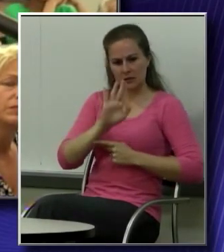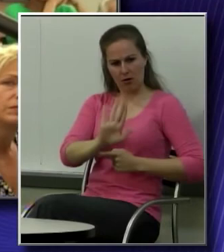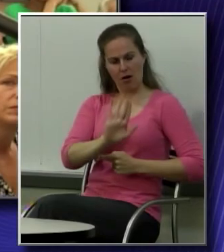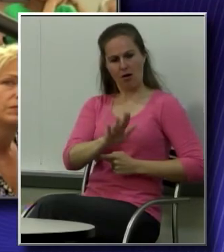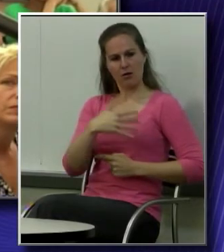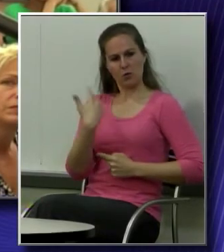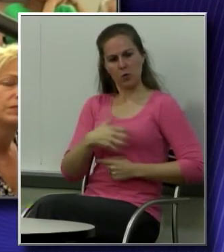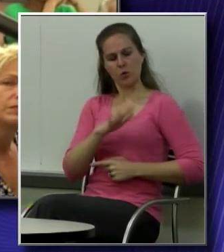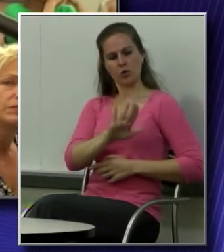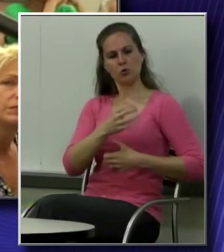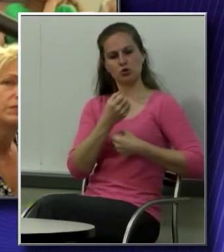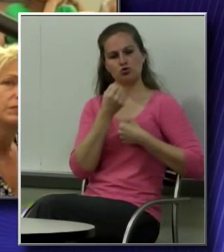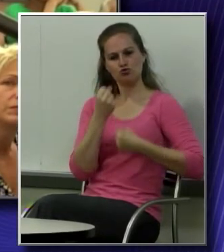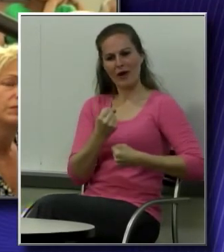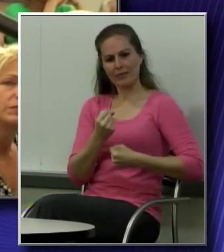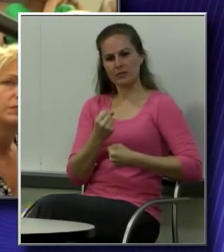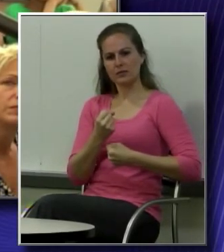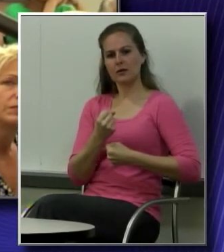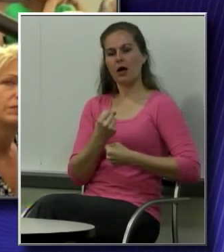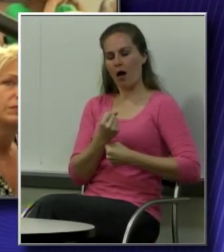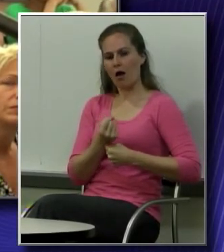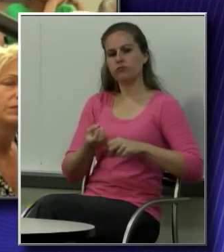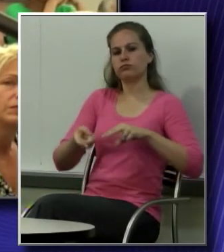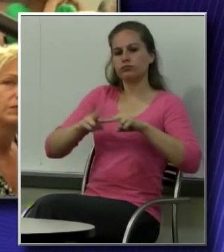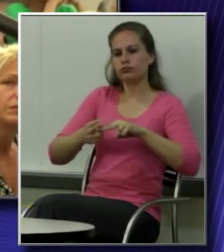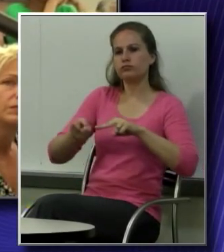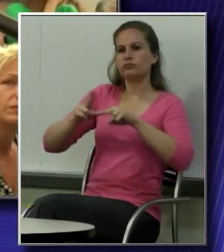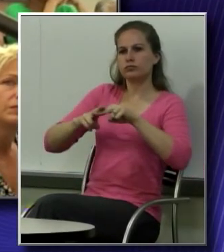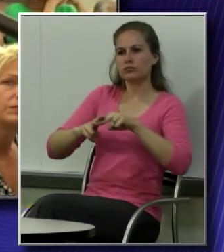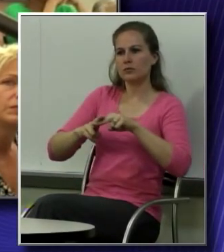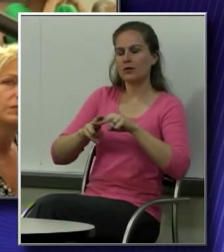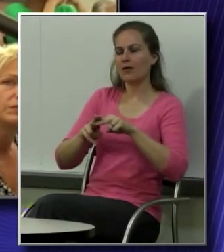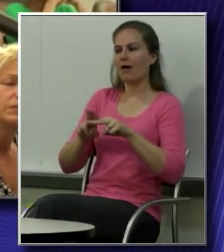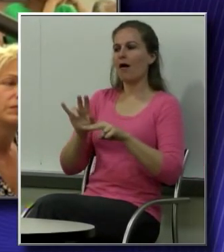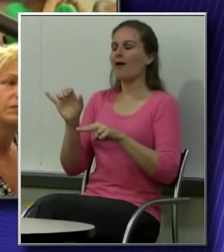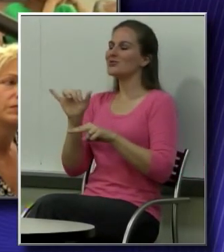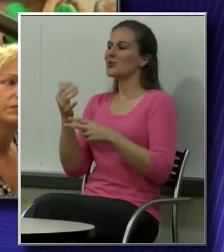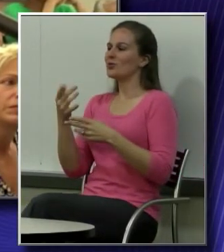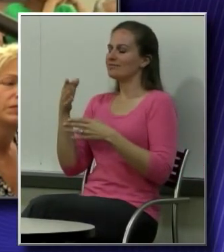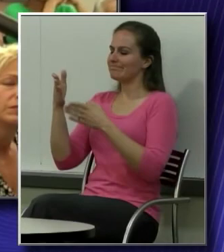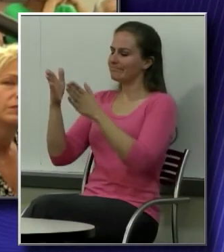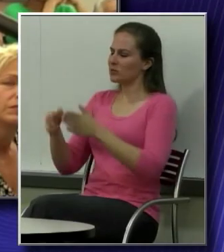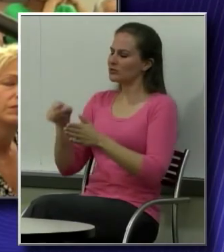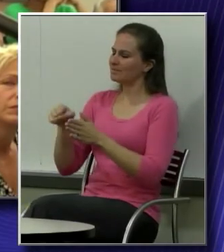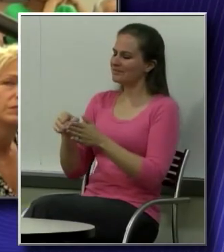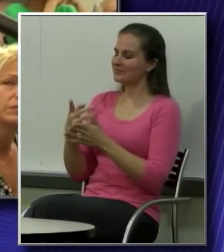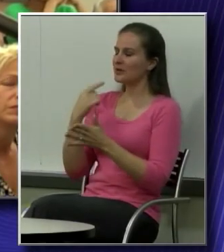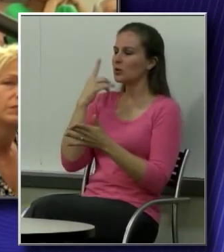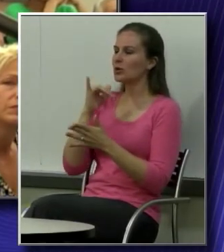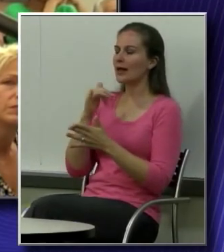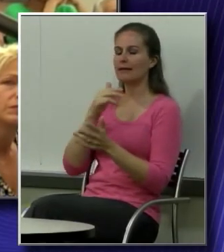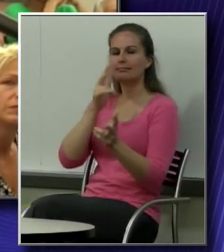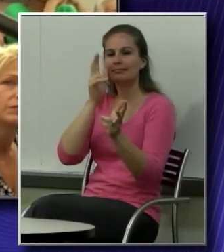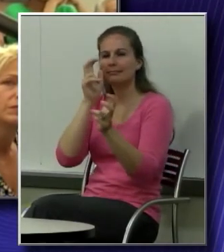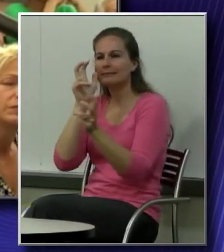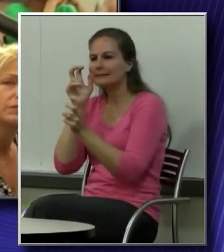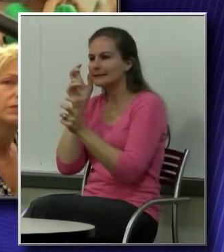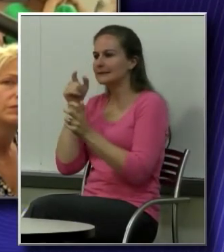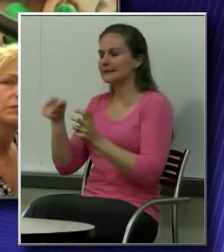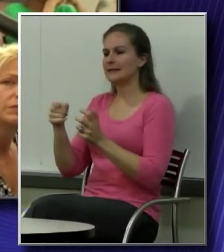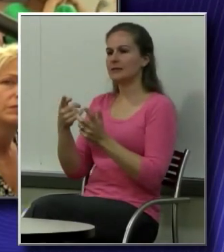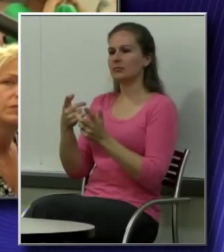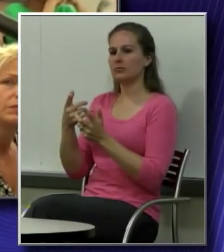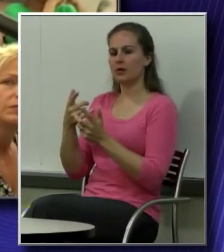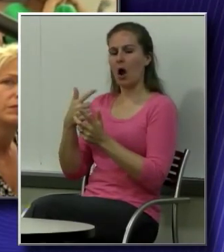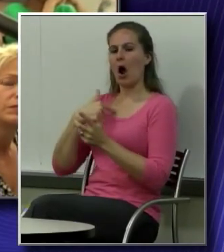really embraces the concept of the servant leader, and what I would call a listening leader, someone who really looks at all the